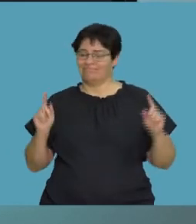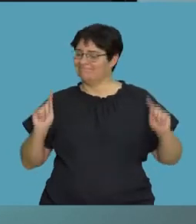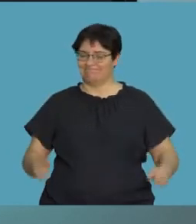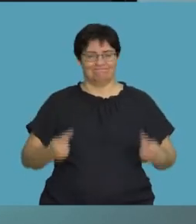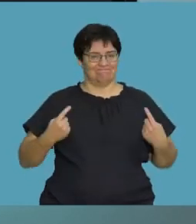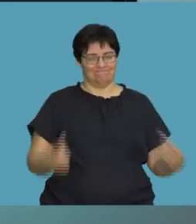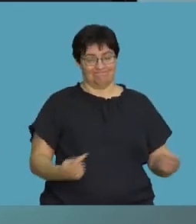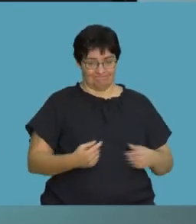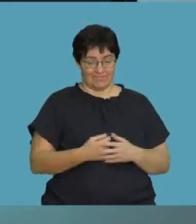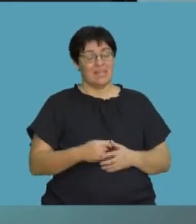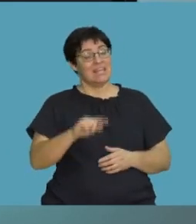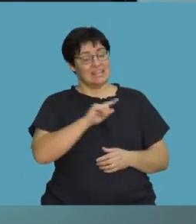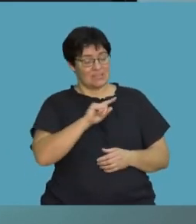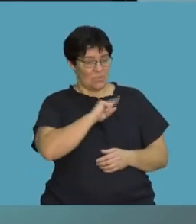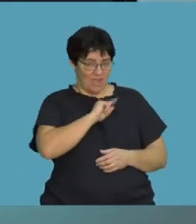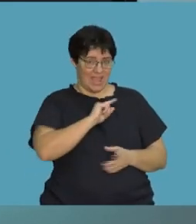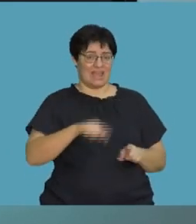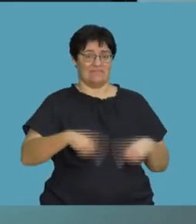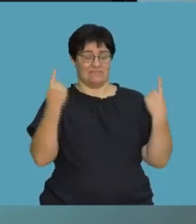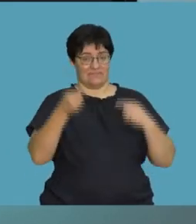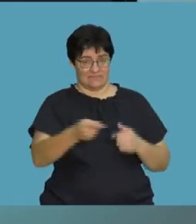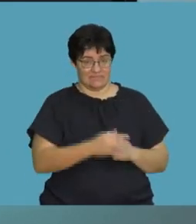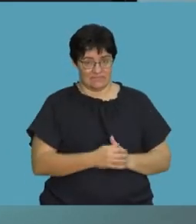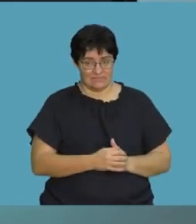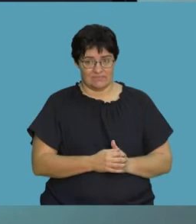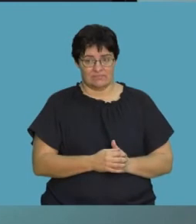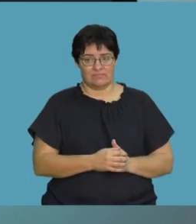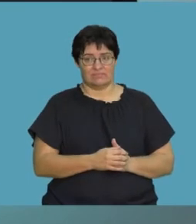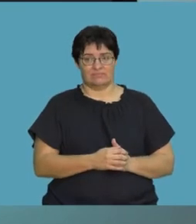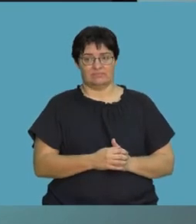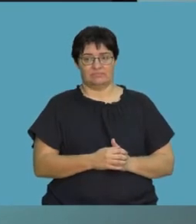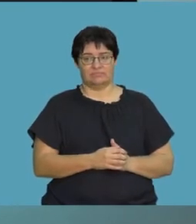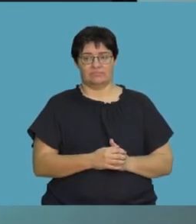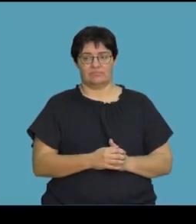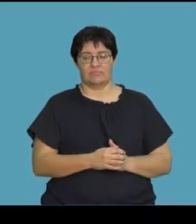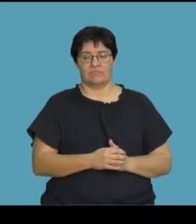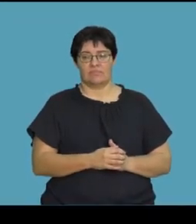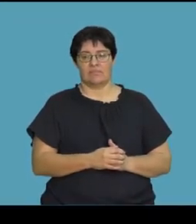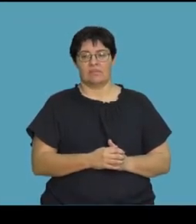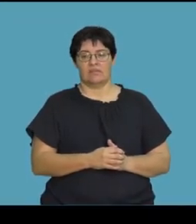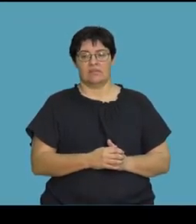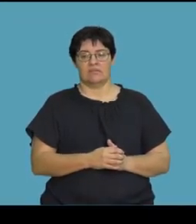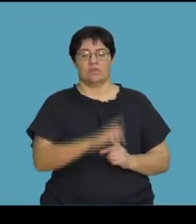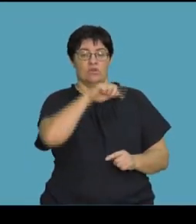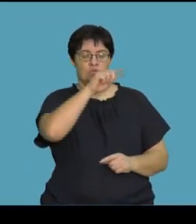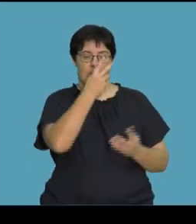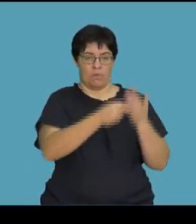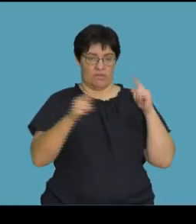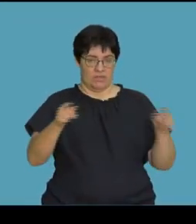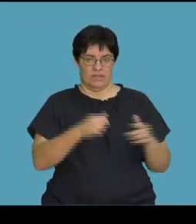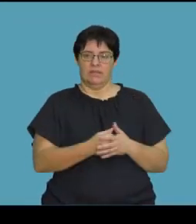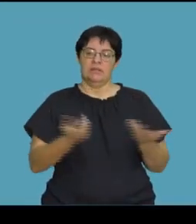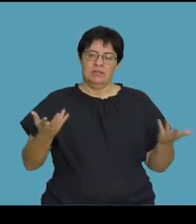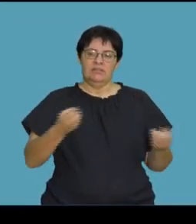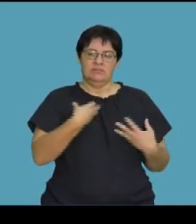it cannot be. So that's where the difference is here. So I'm going to square both sides, which will